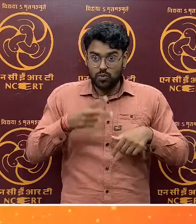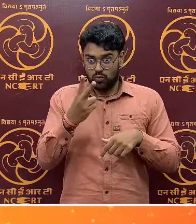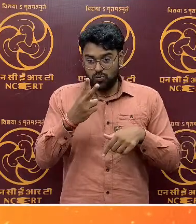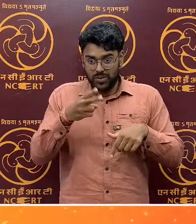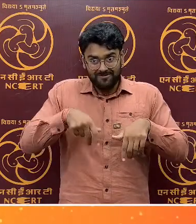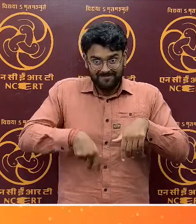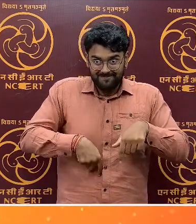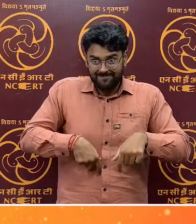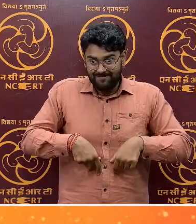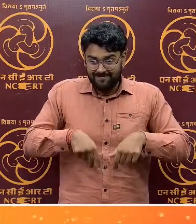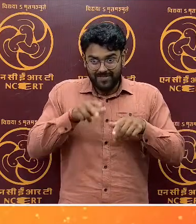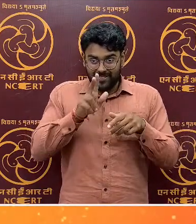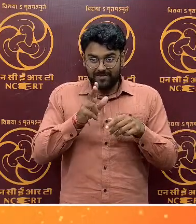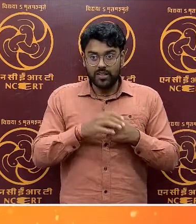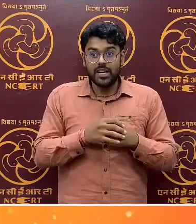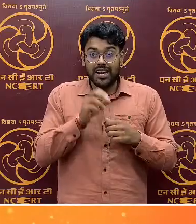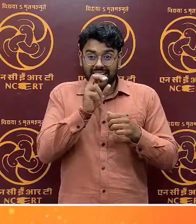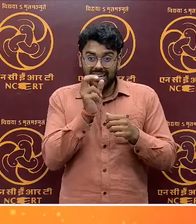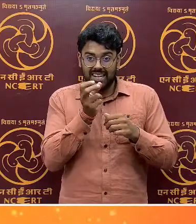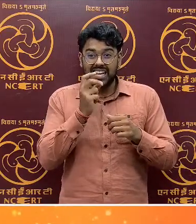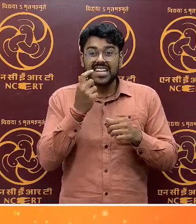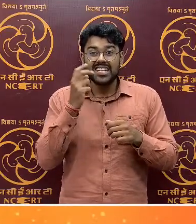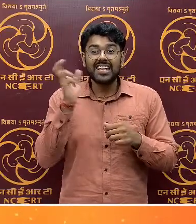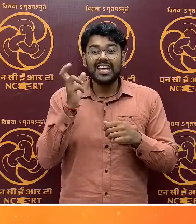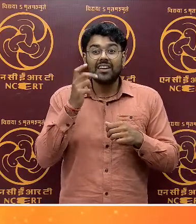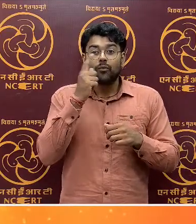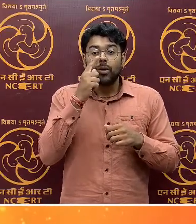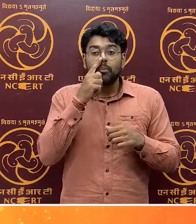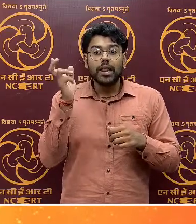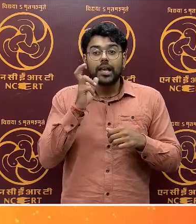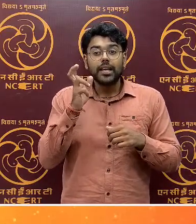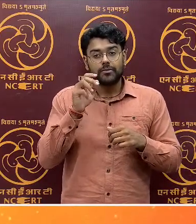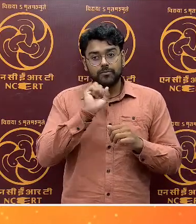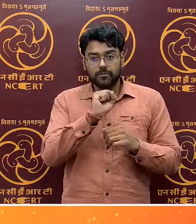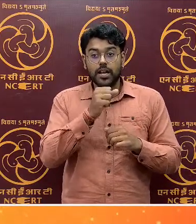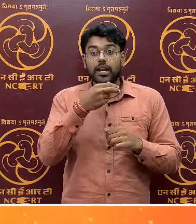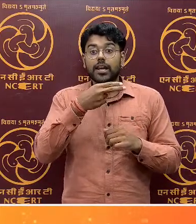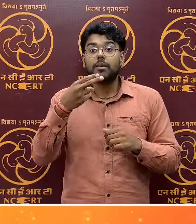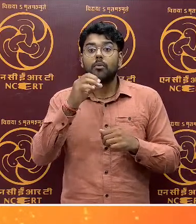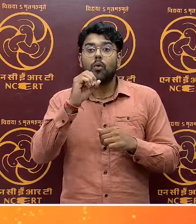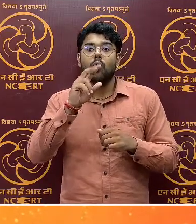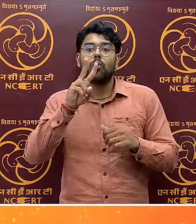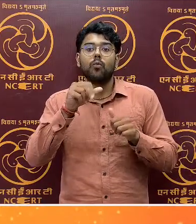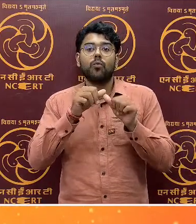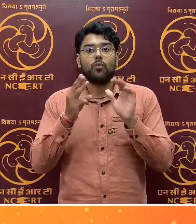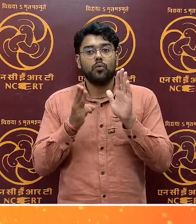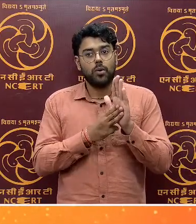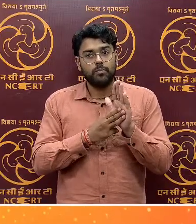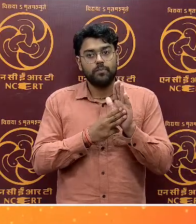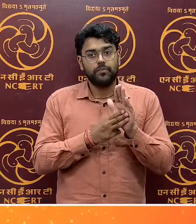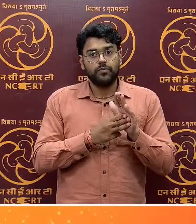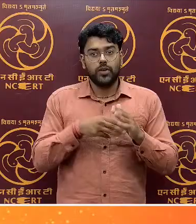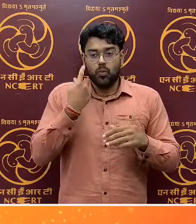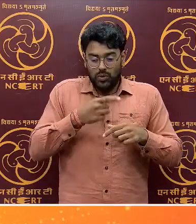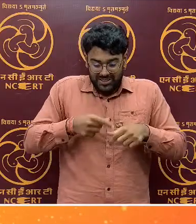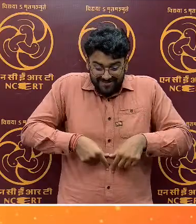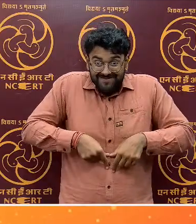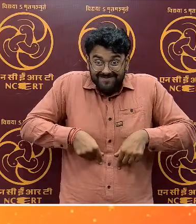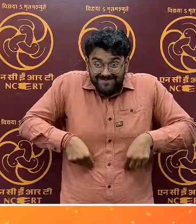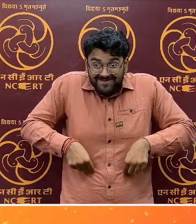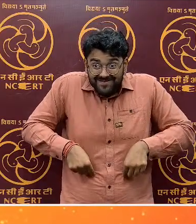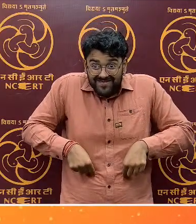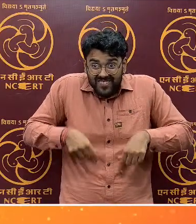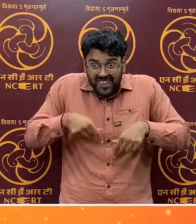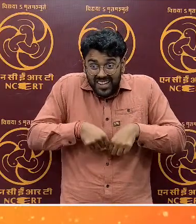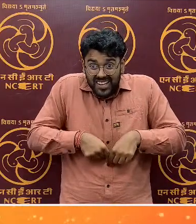ovaries releases egg which is also called as ovum. Okay. That goes into the fallopian tubes, right?